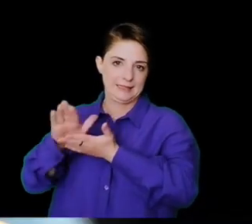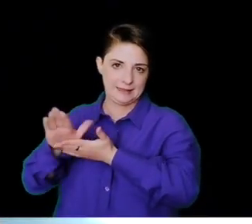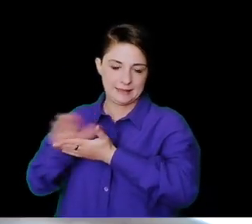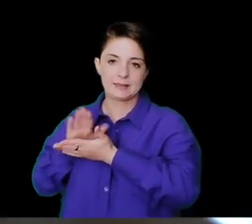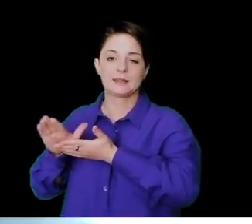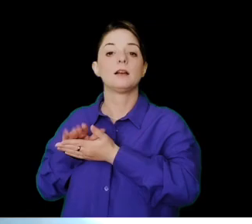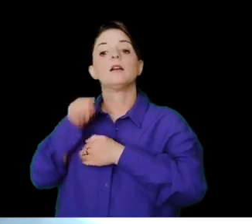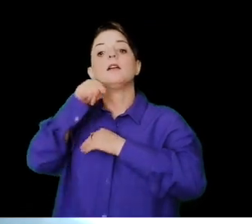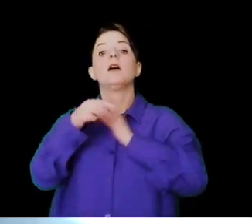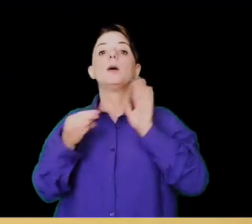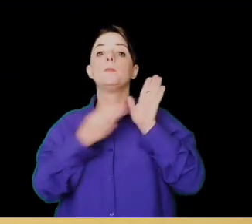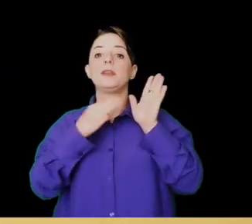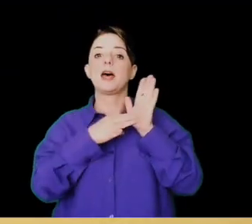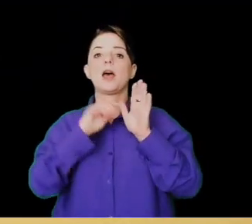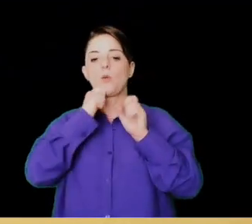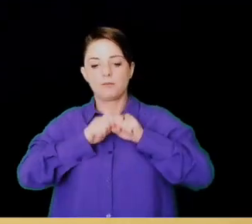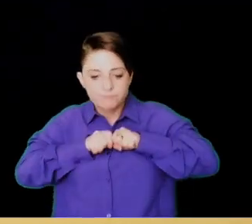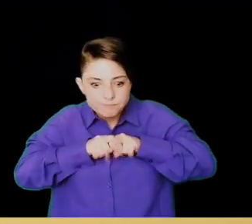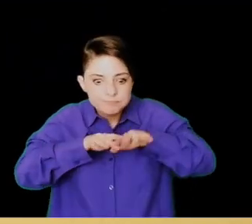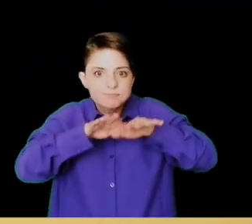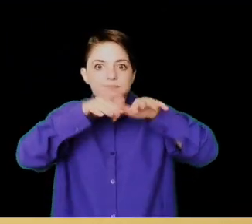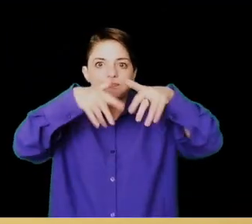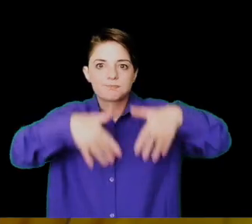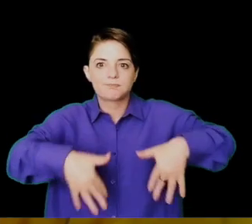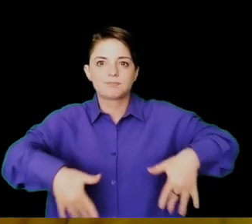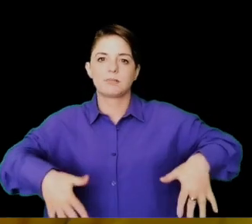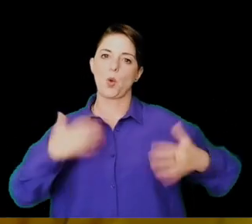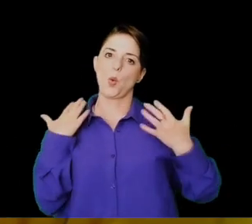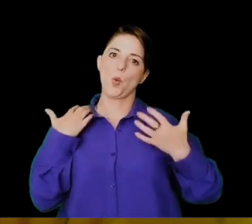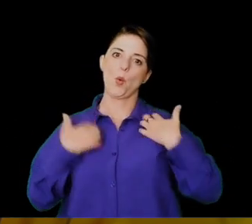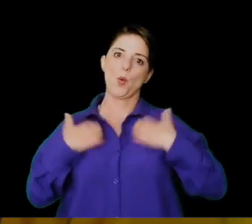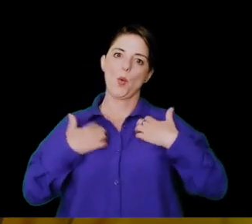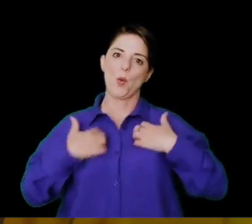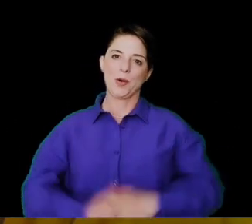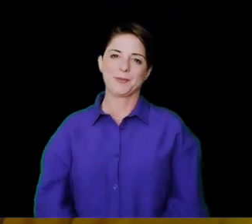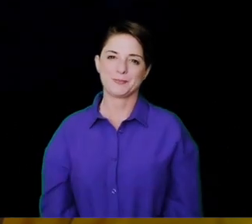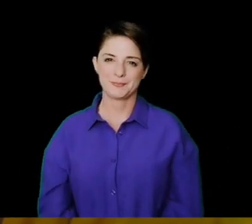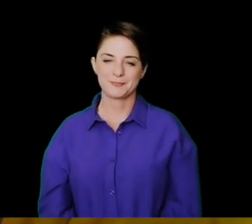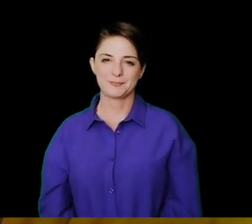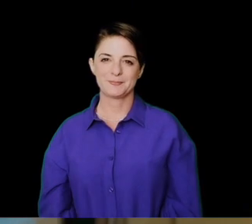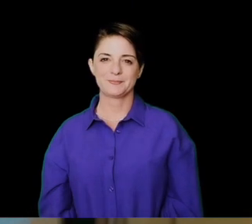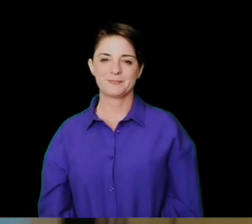through the cleaning process, and on Monday we'll be throwing these out on the reef, which is really exciting.